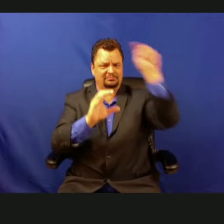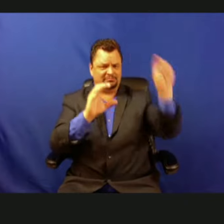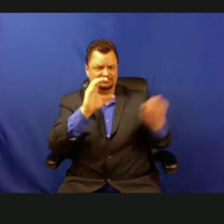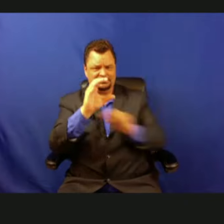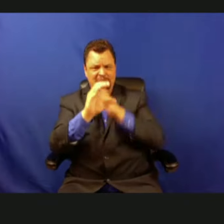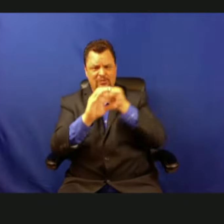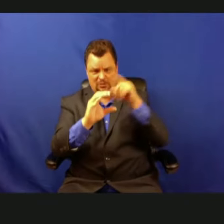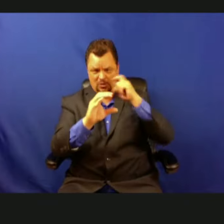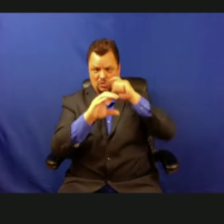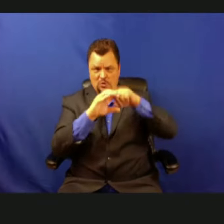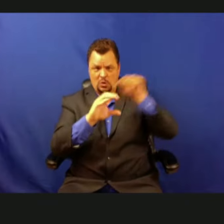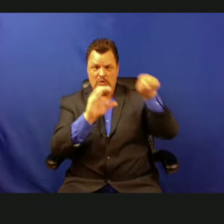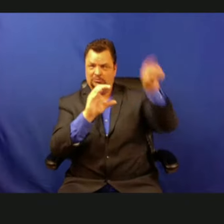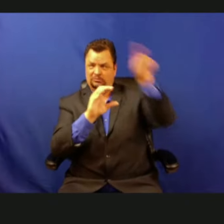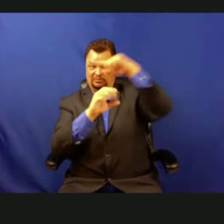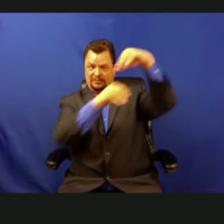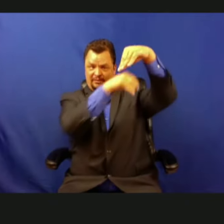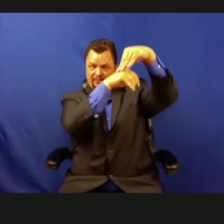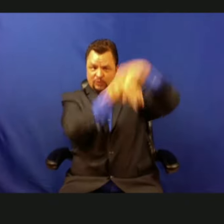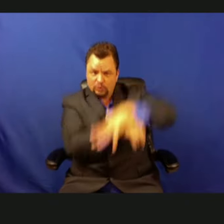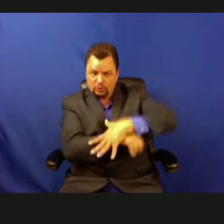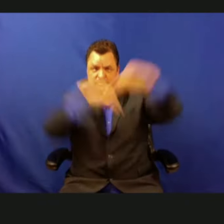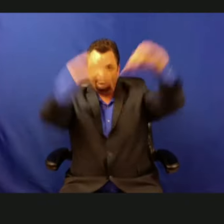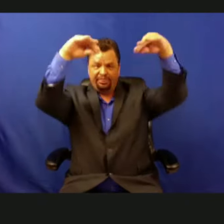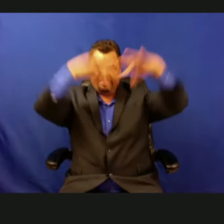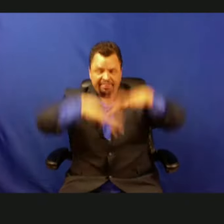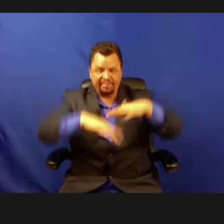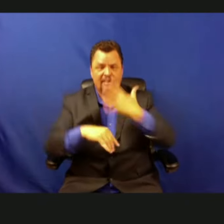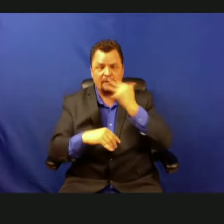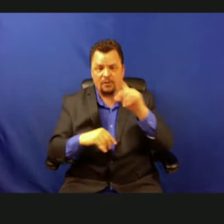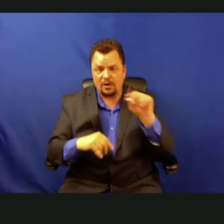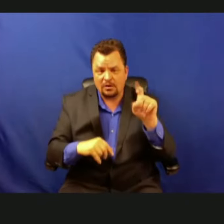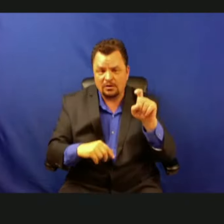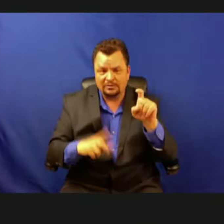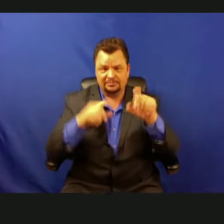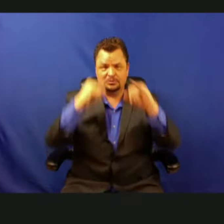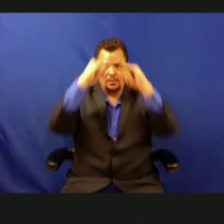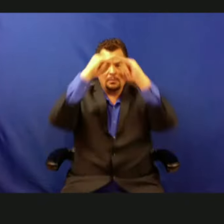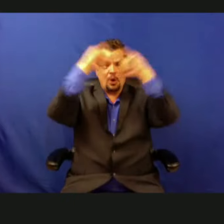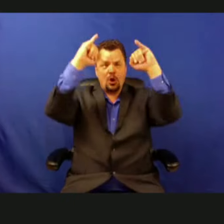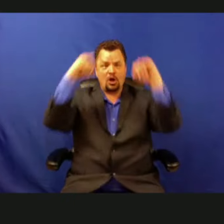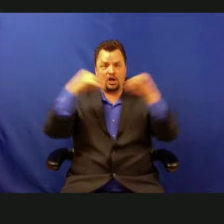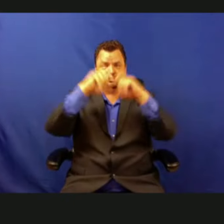more problems in the border areas? Yeah, well, we're always concerned with